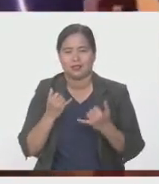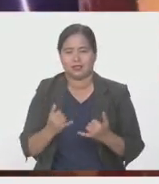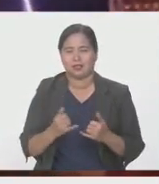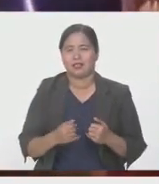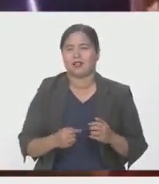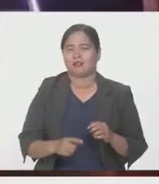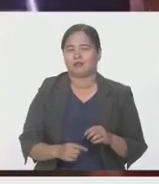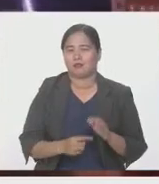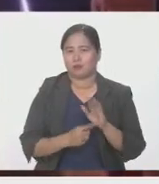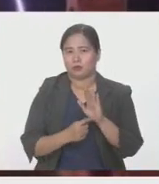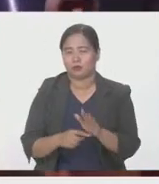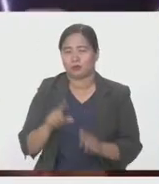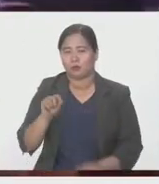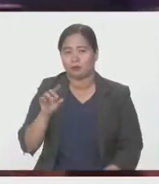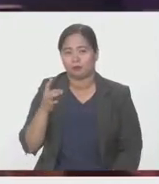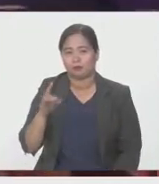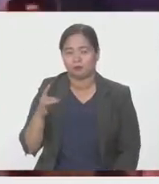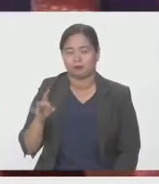in 2018.